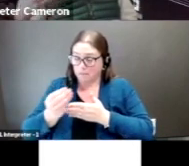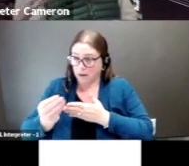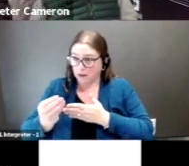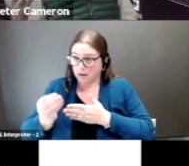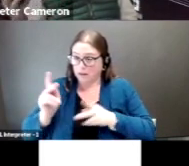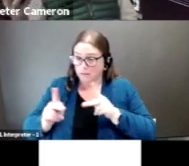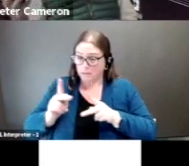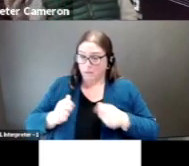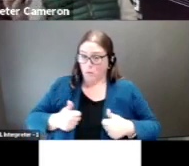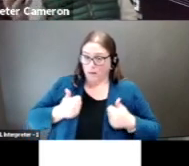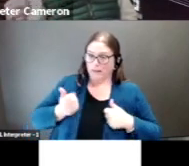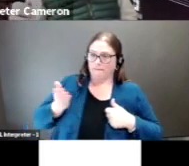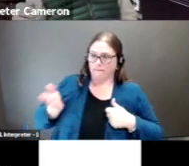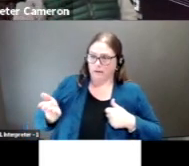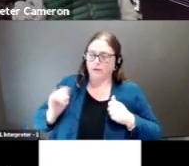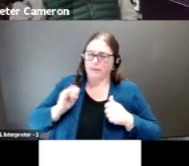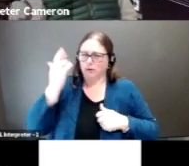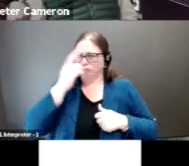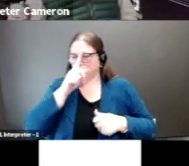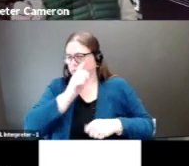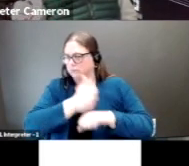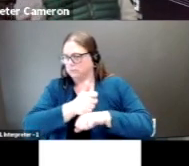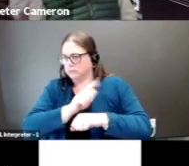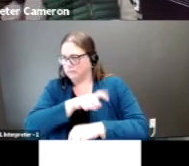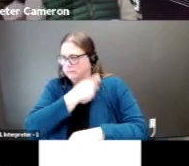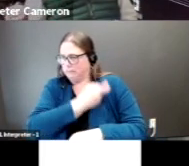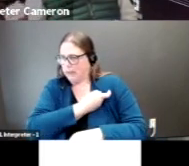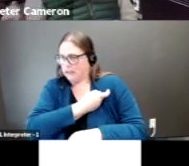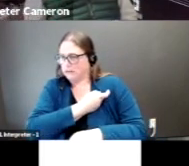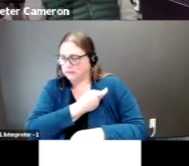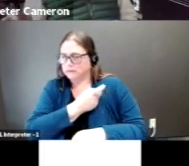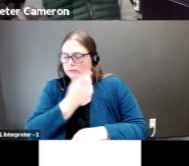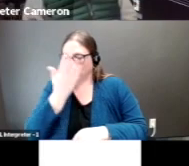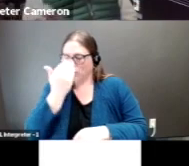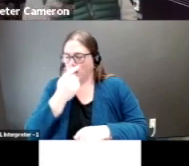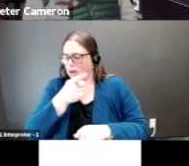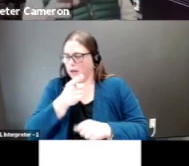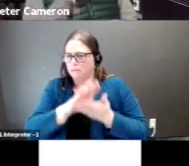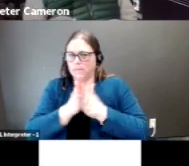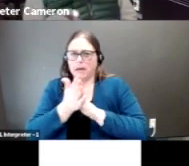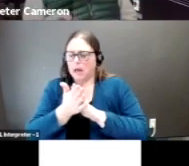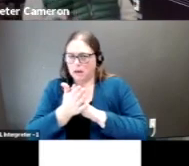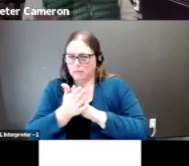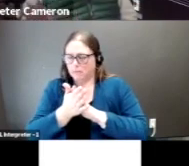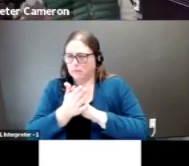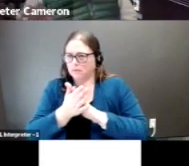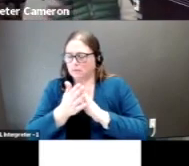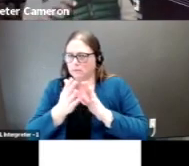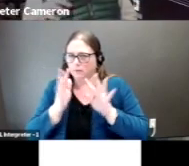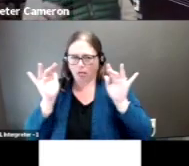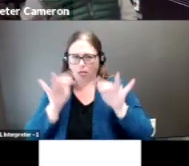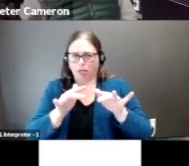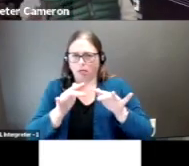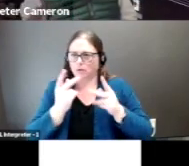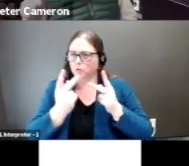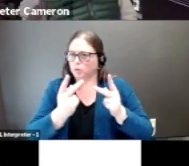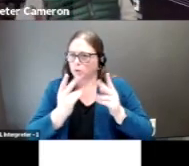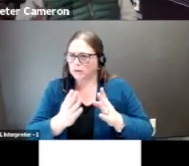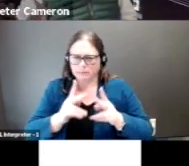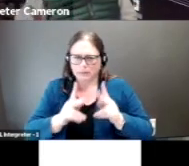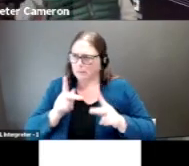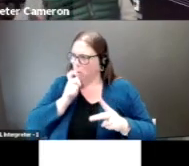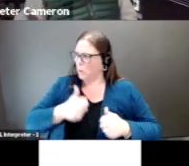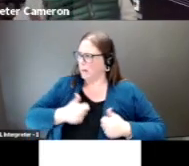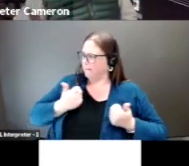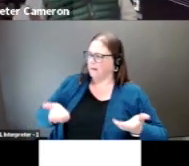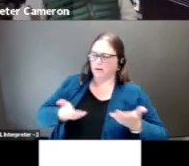and that's why it started in Barcelona, because then it became tourist oriented, and the people who actually live in the town and work there